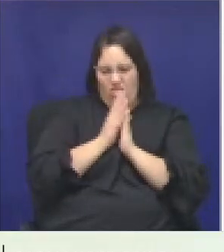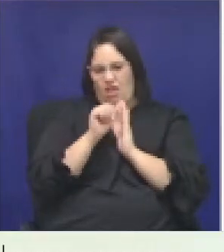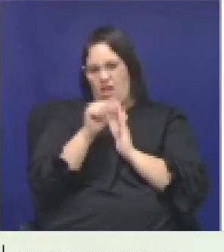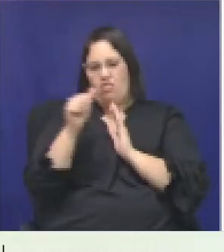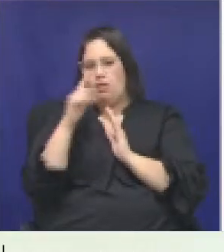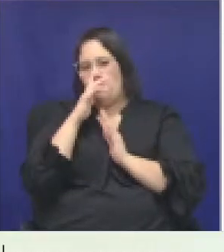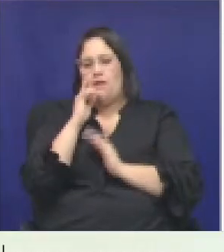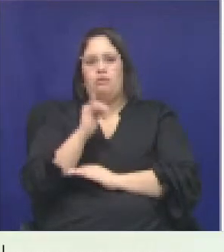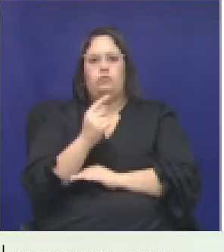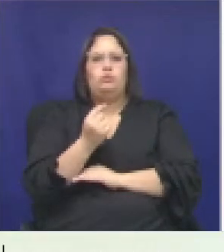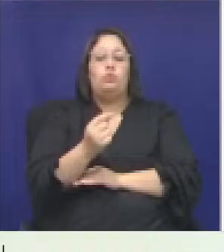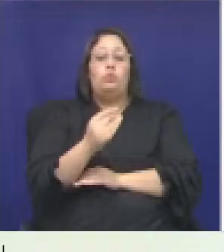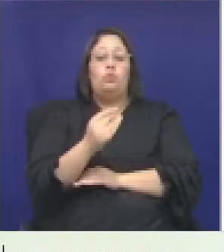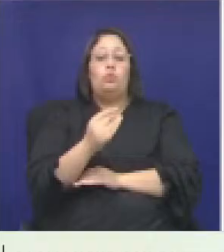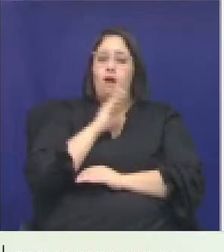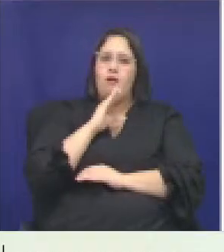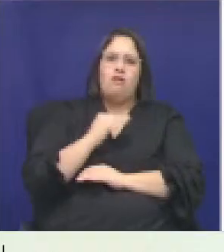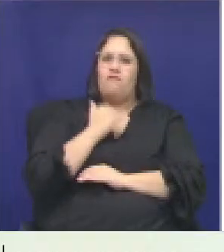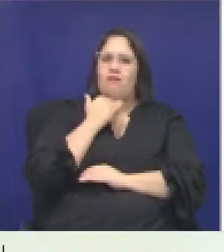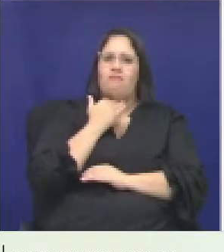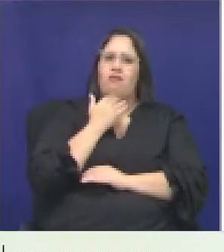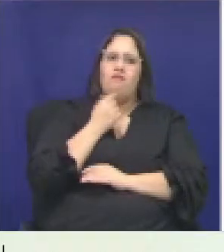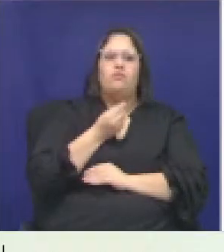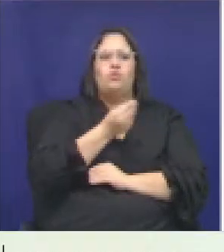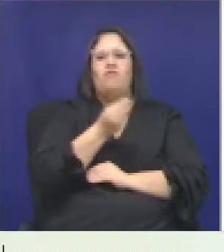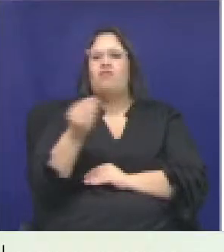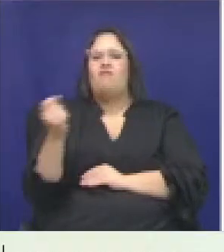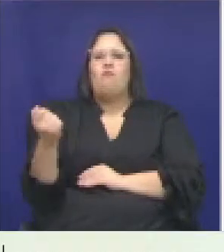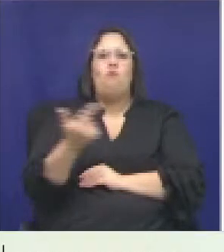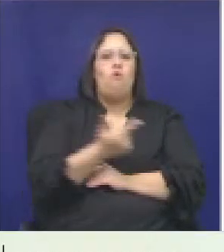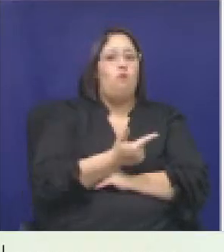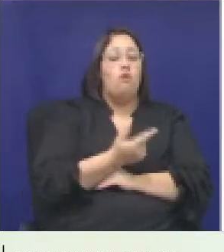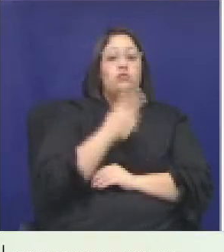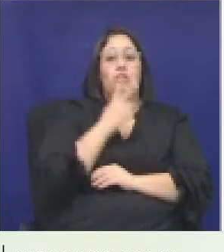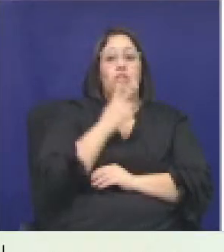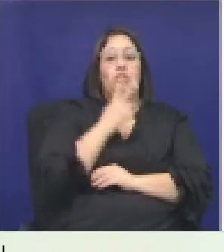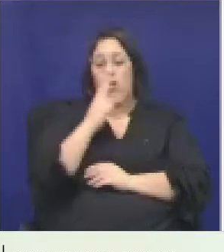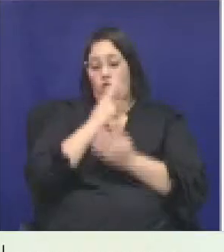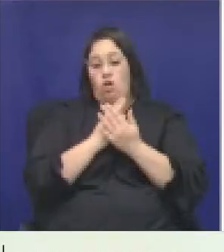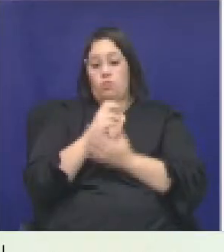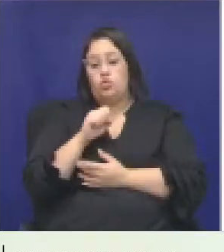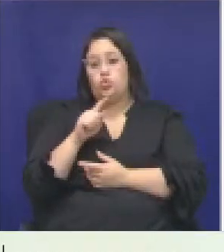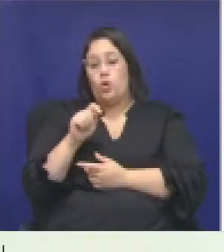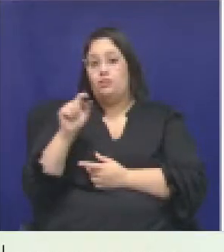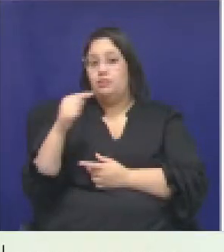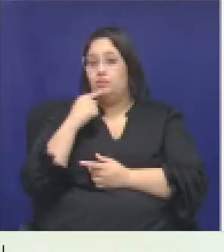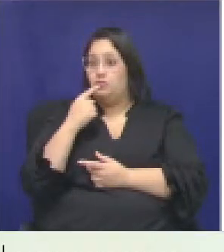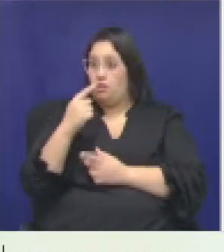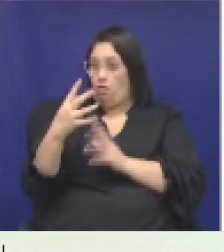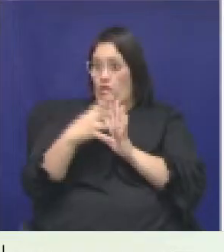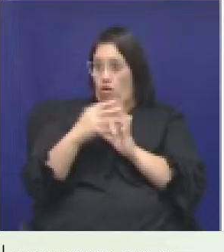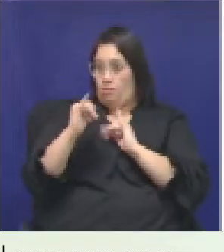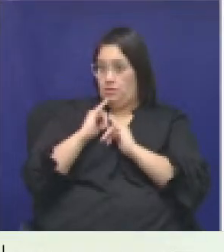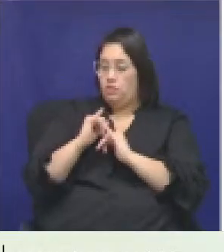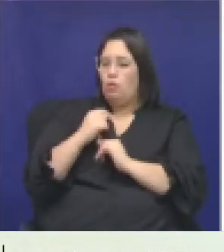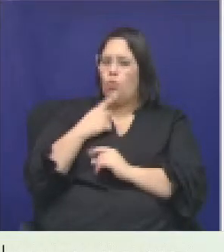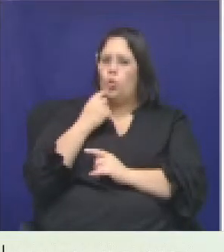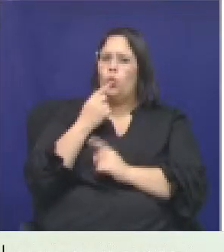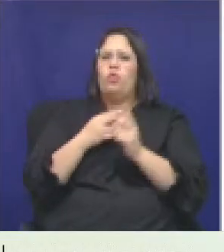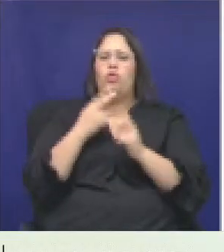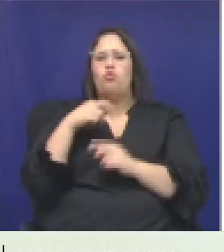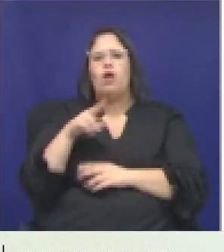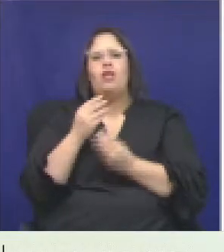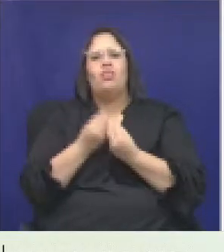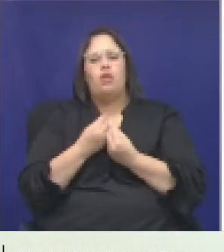badly because there's never enough to go around. So I want to echo Honorable Swartz's sentiment to say, let us do the right thing. There's still